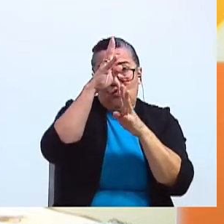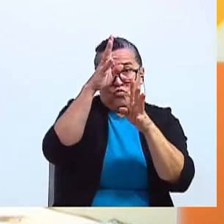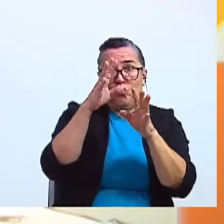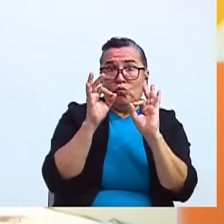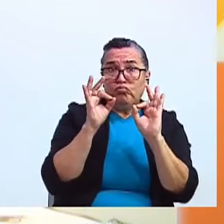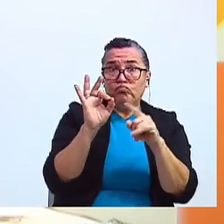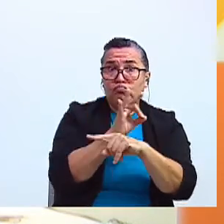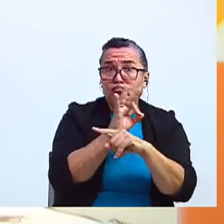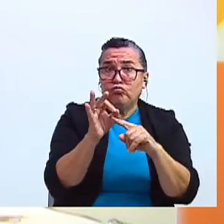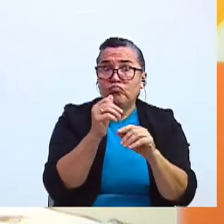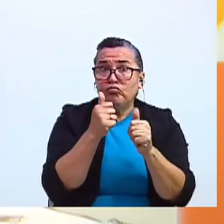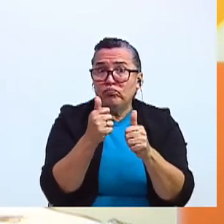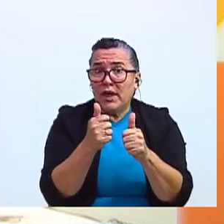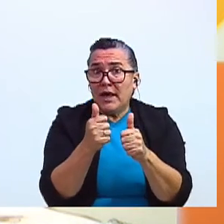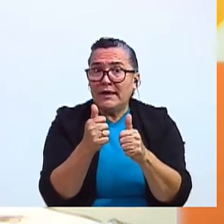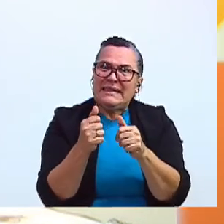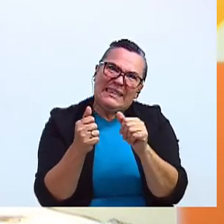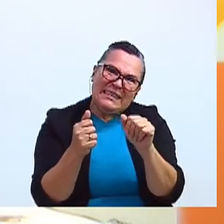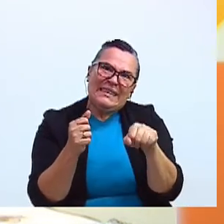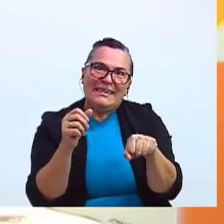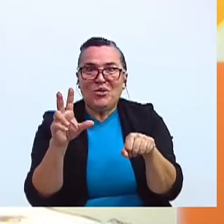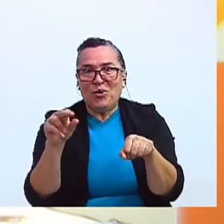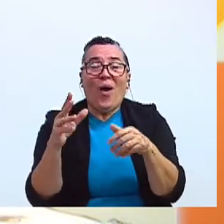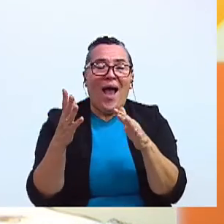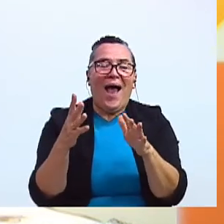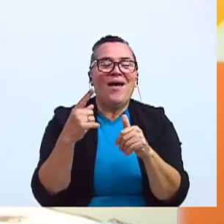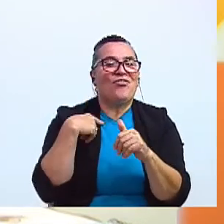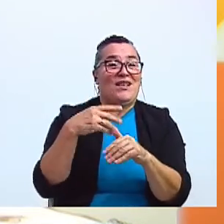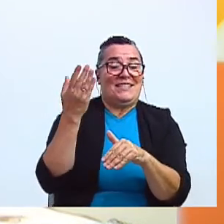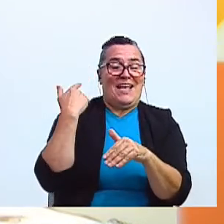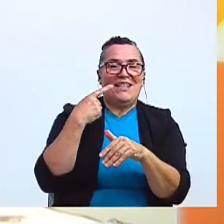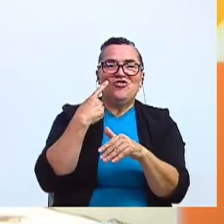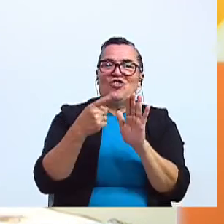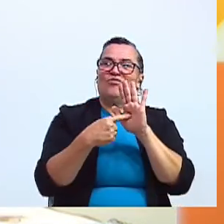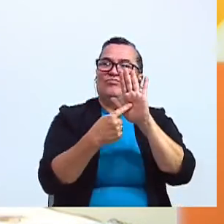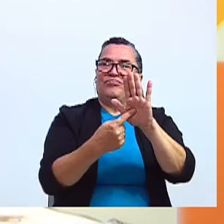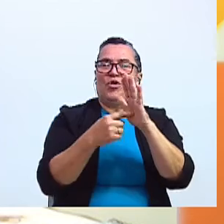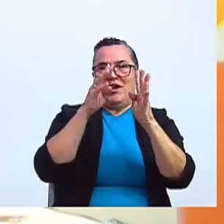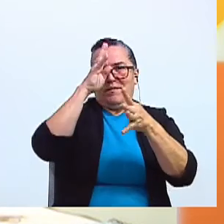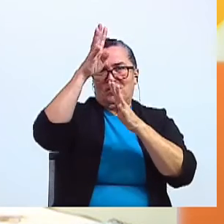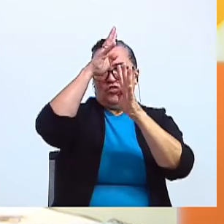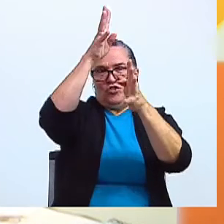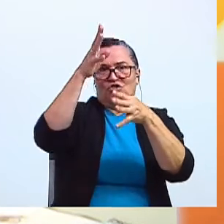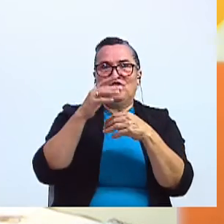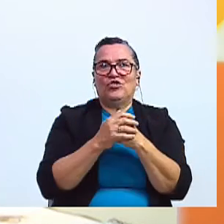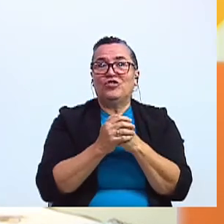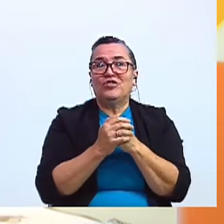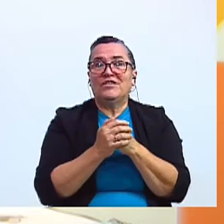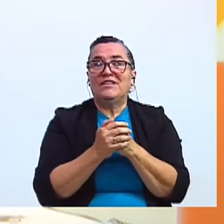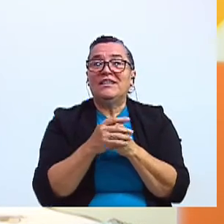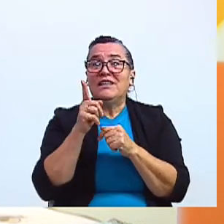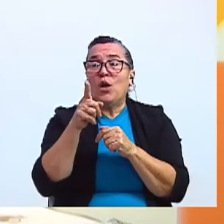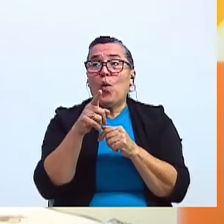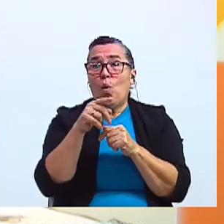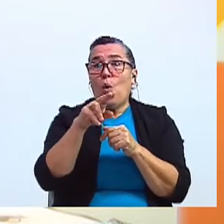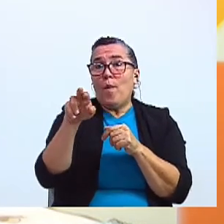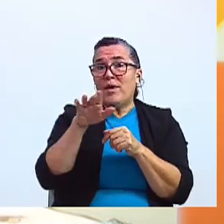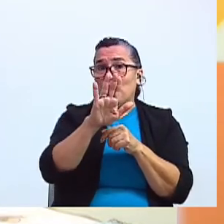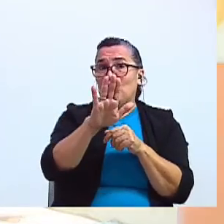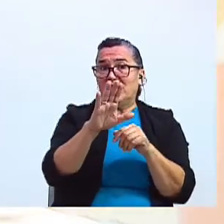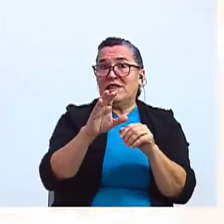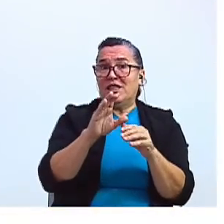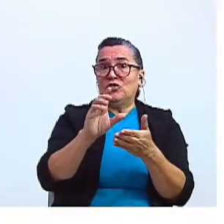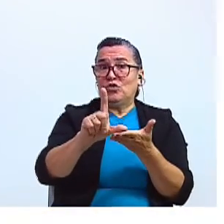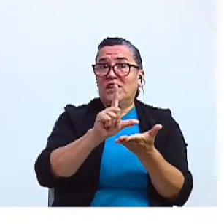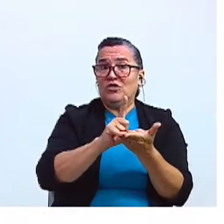going to work. But before doing that, I want to present you an invention of one of your classmates. Let's look at that.